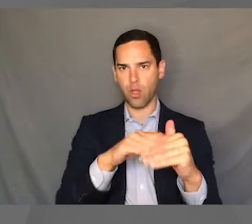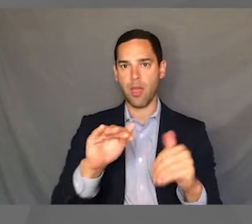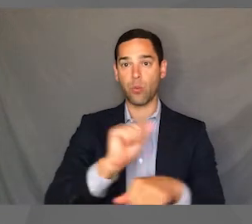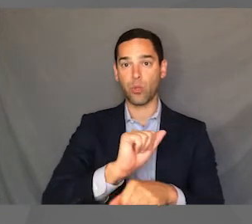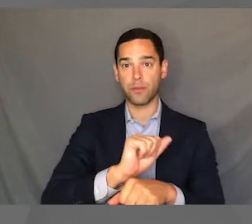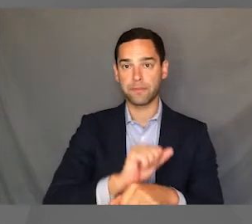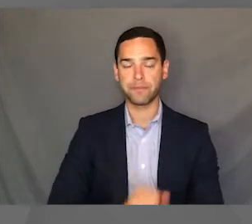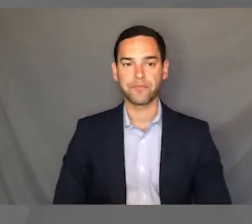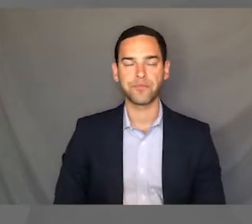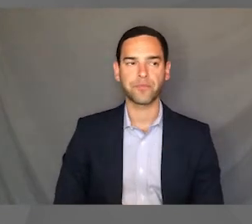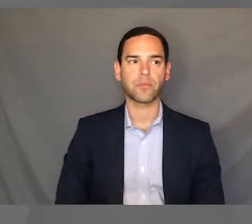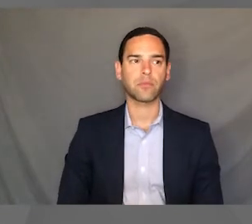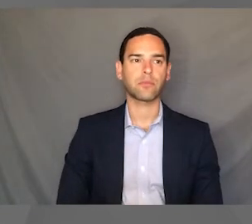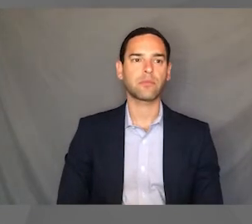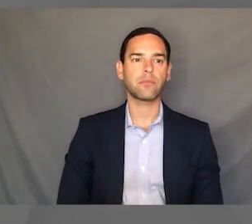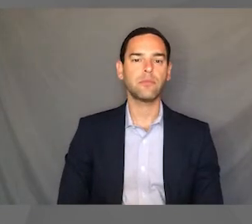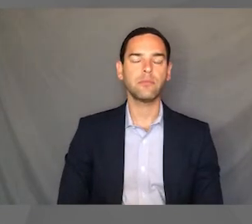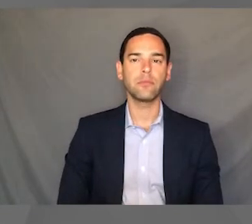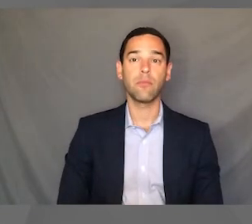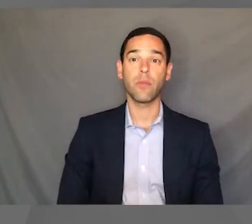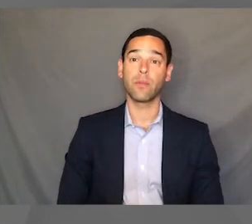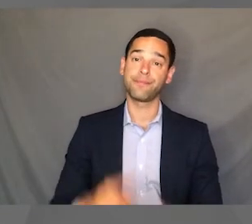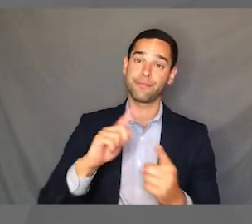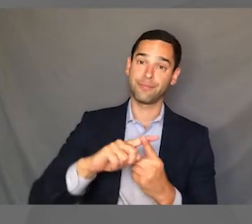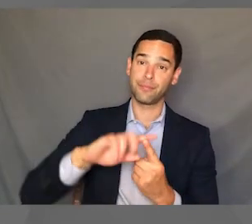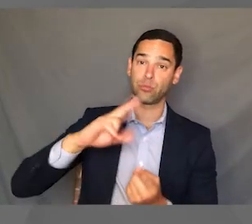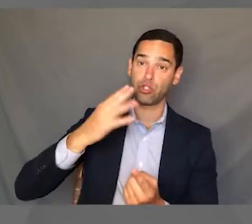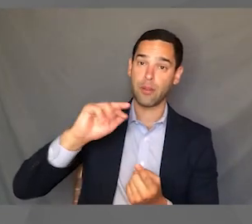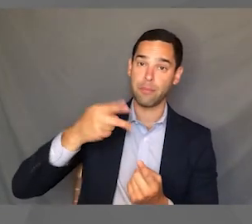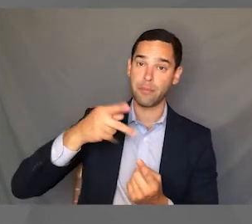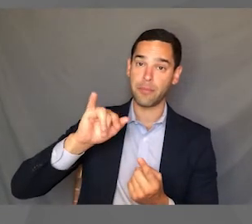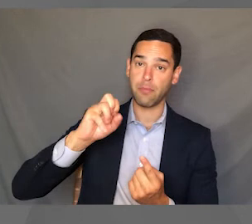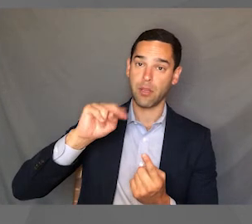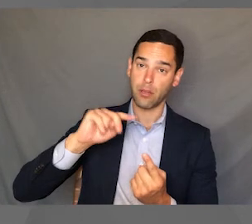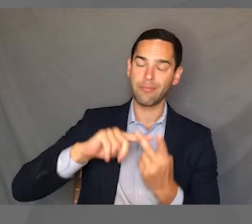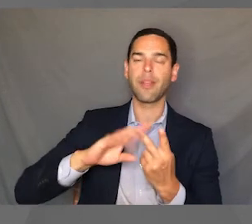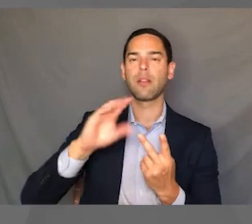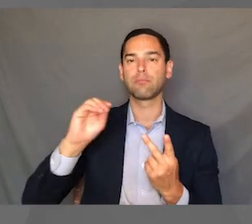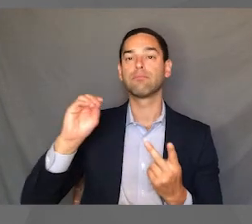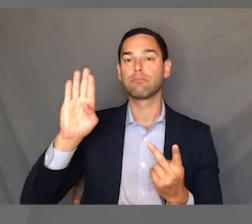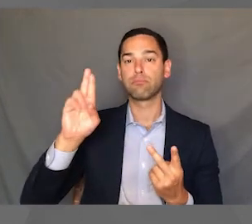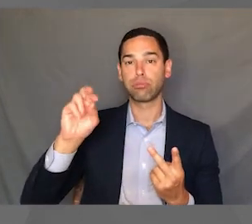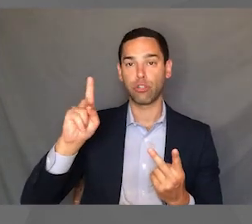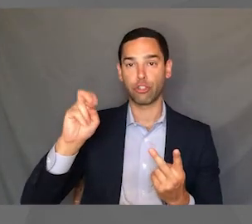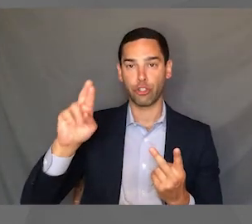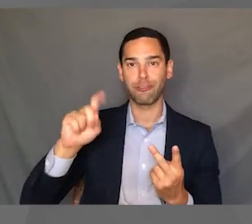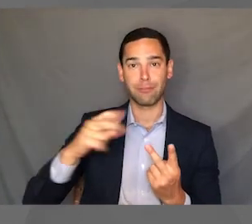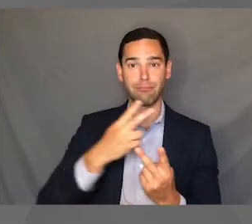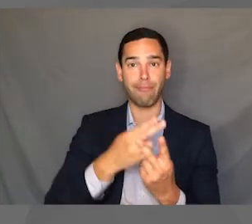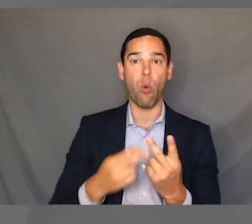But to make this really work, on top of having a champion, you need a broker. And a broker is a person who